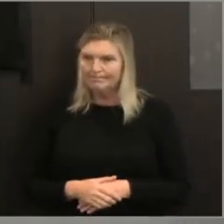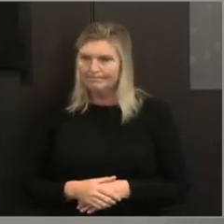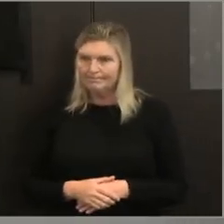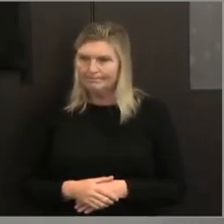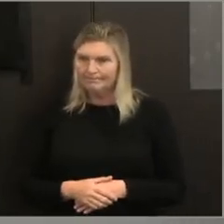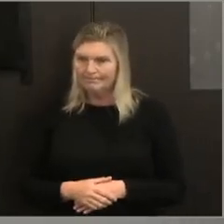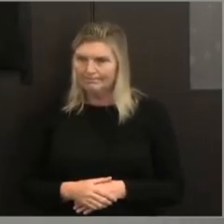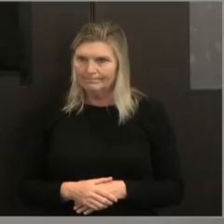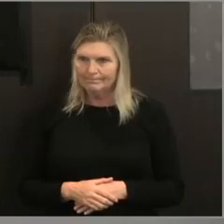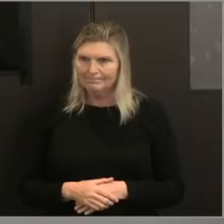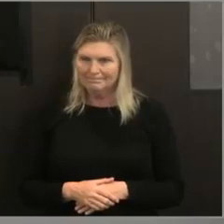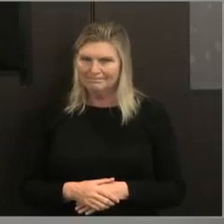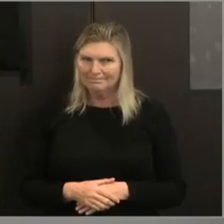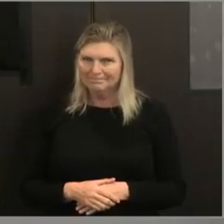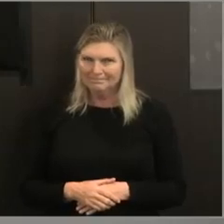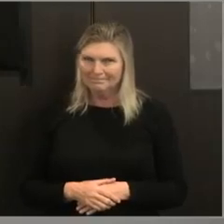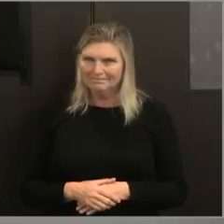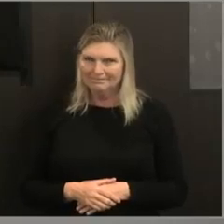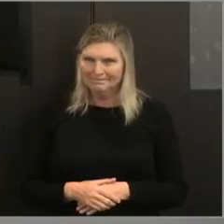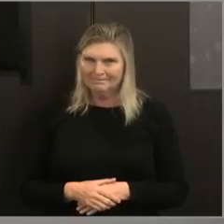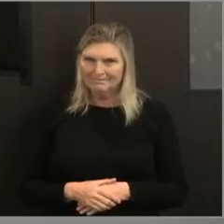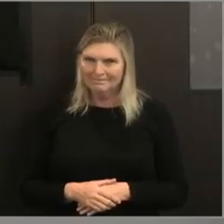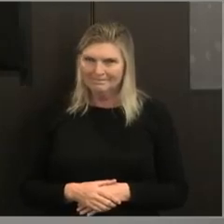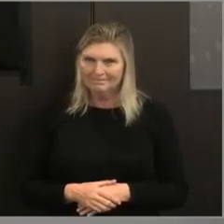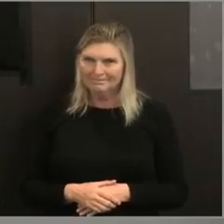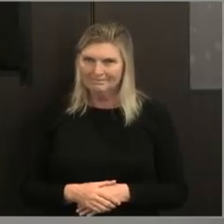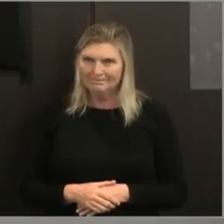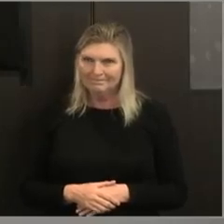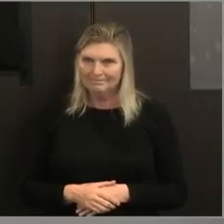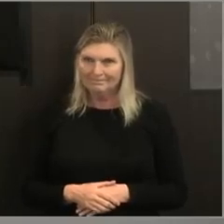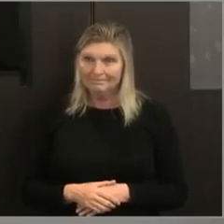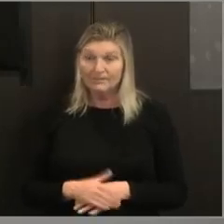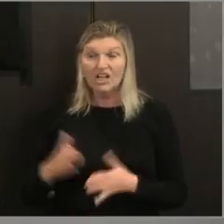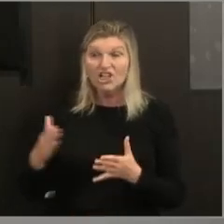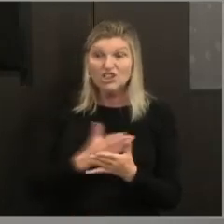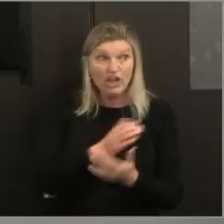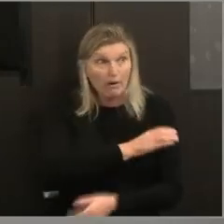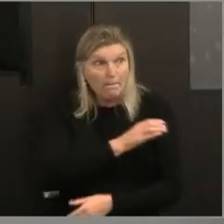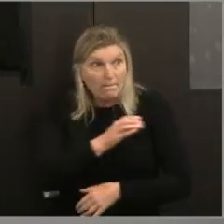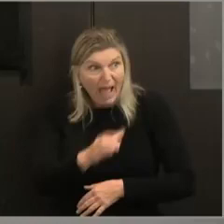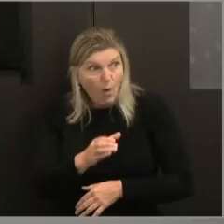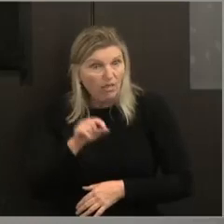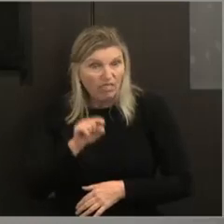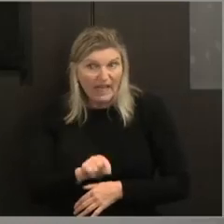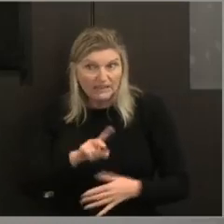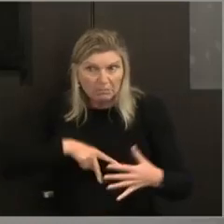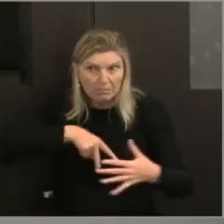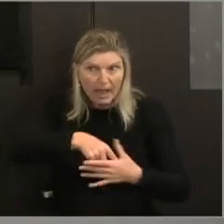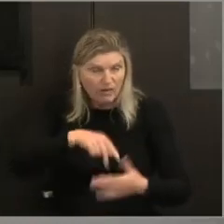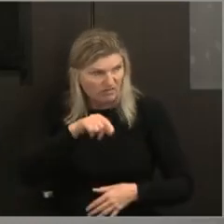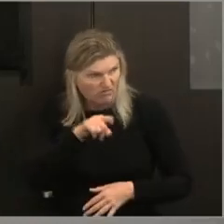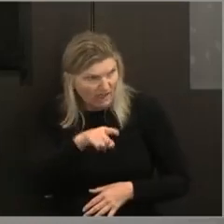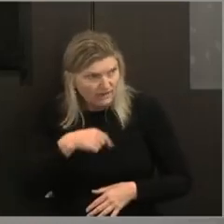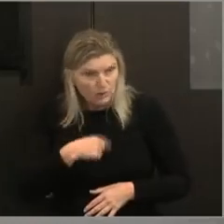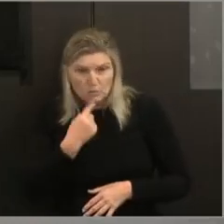And I suggest to share power has also been a major barrier, particularly in the context of what you also mentioned in your